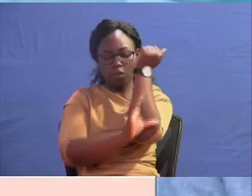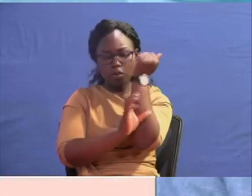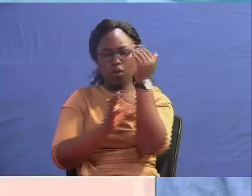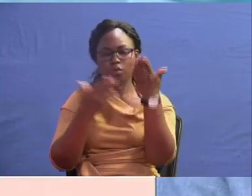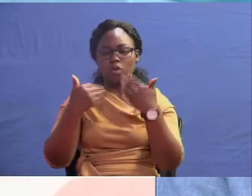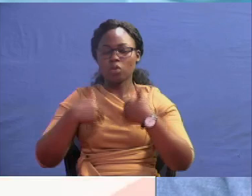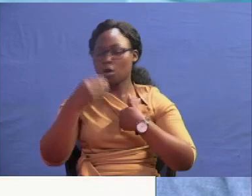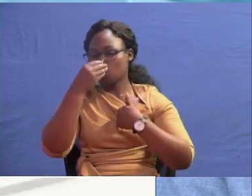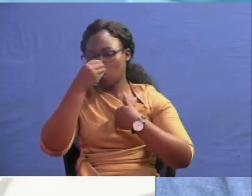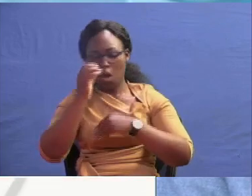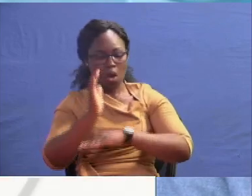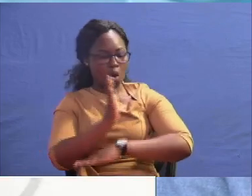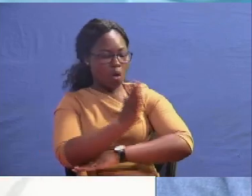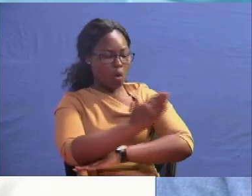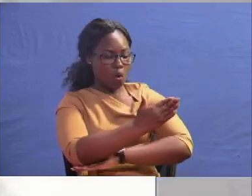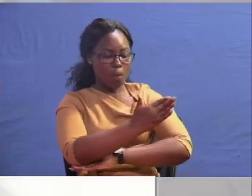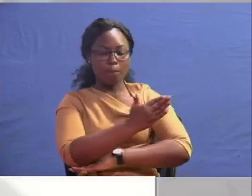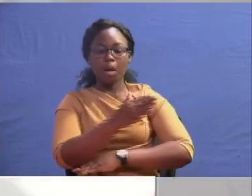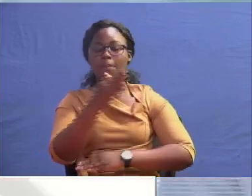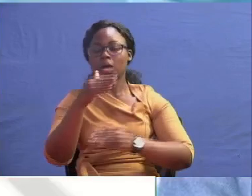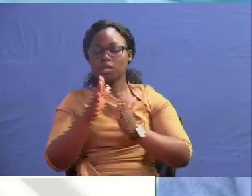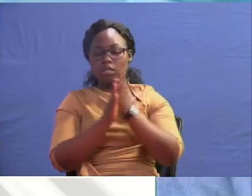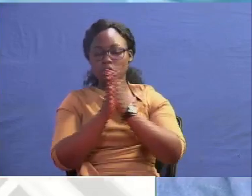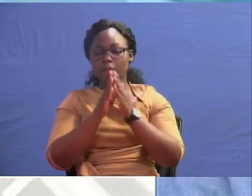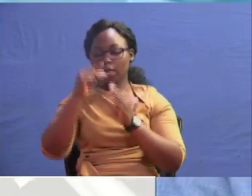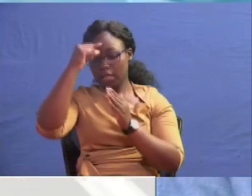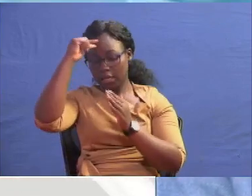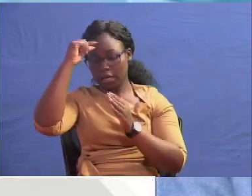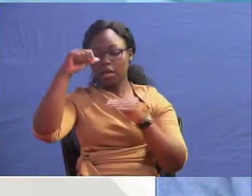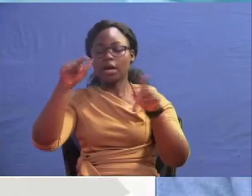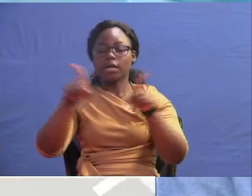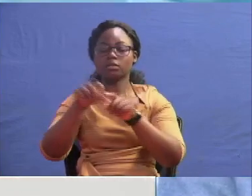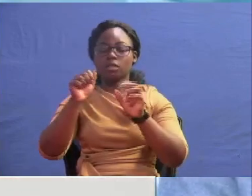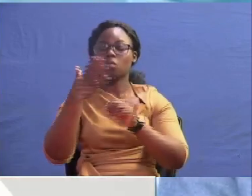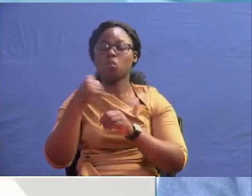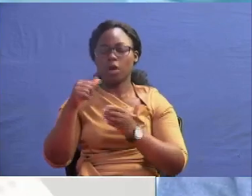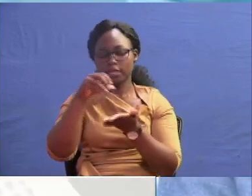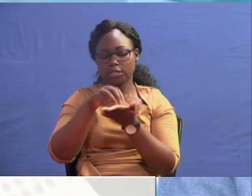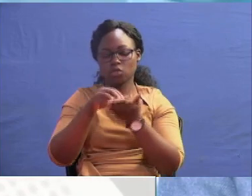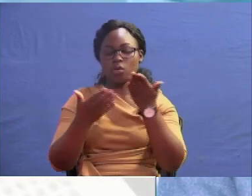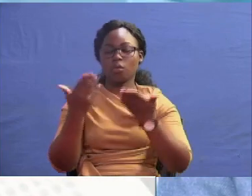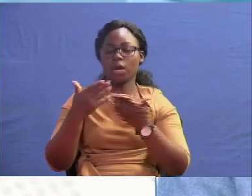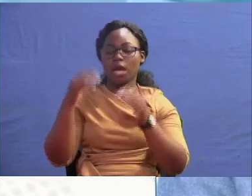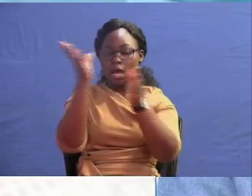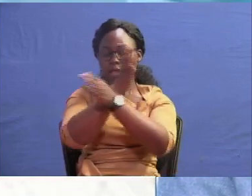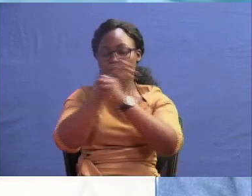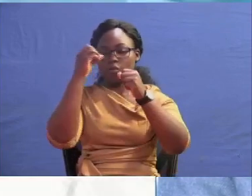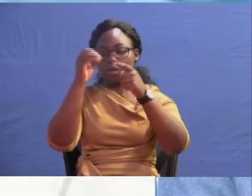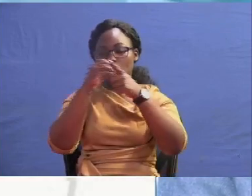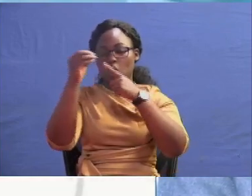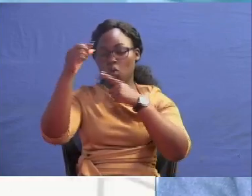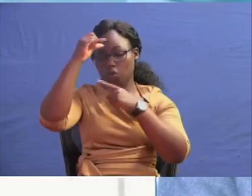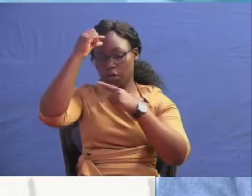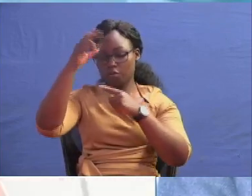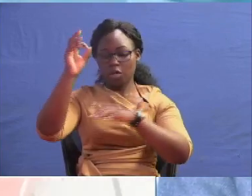Obama mentoring the current president. Mm-hmm. It is not unheard of. Mm-hmm. And I would want a situation where the president or the government